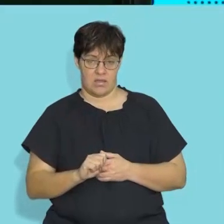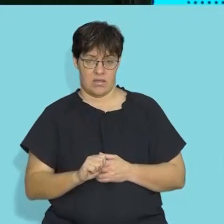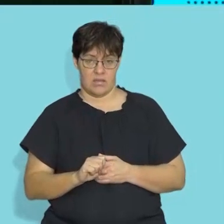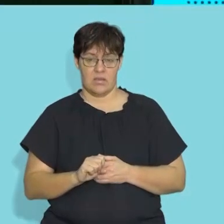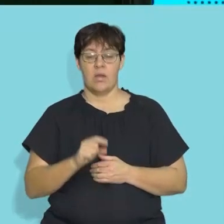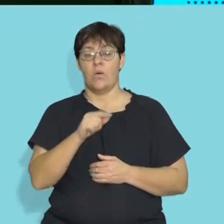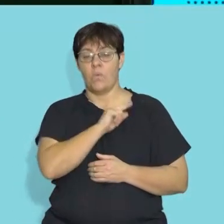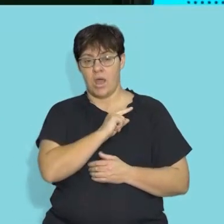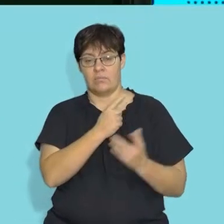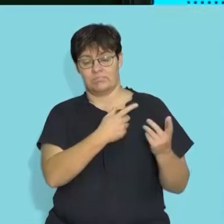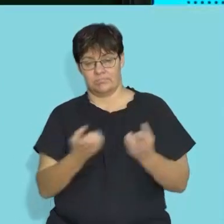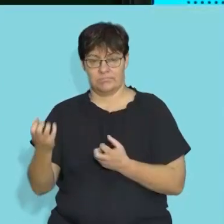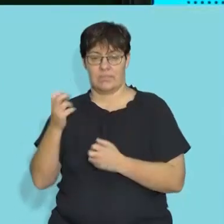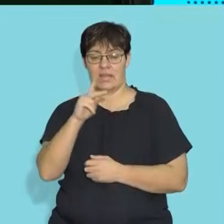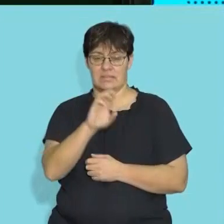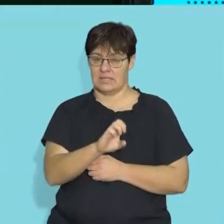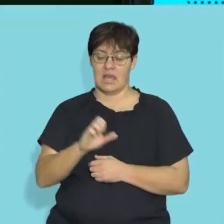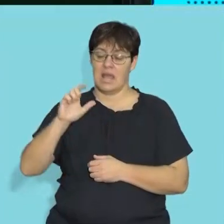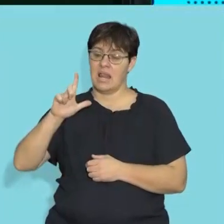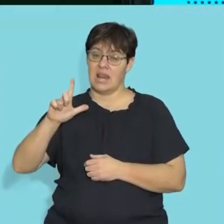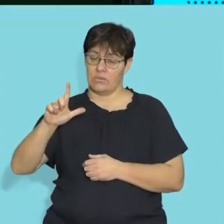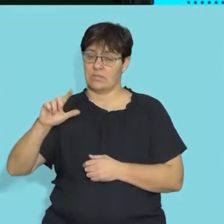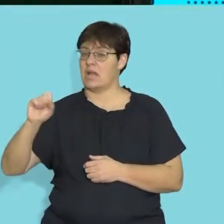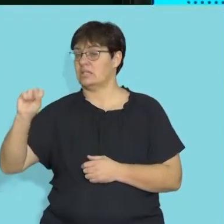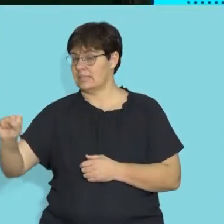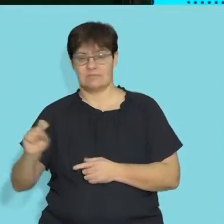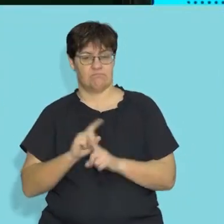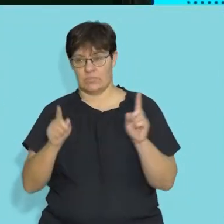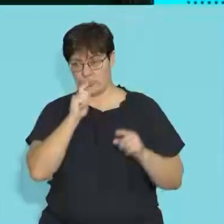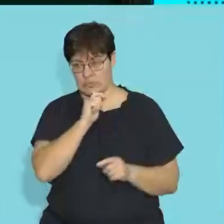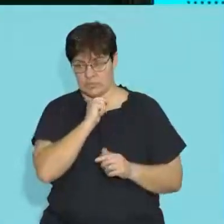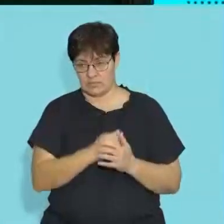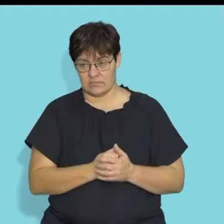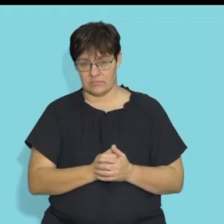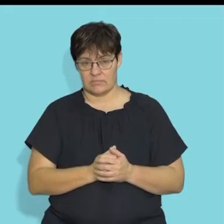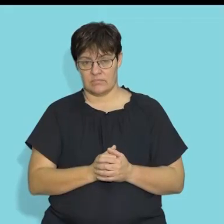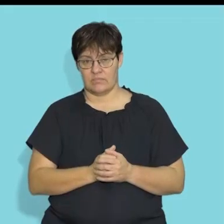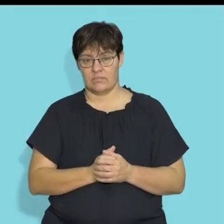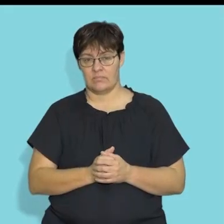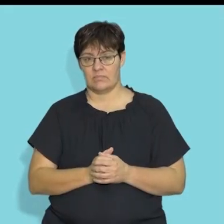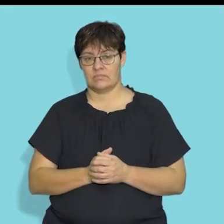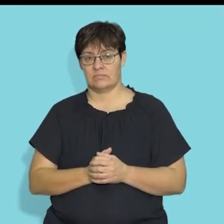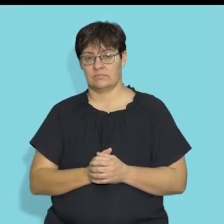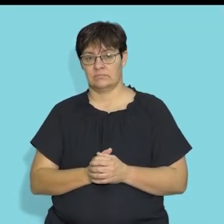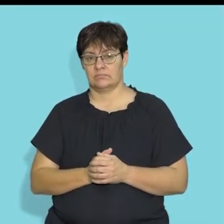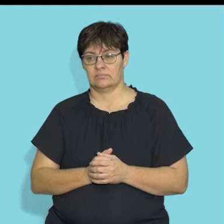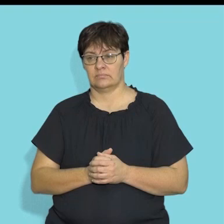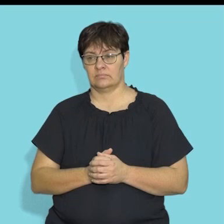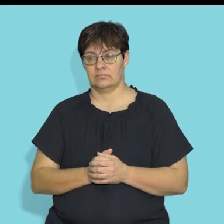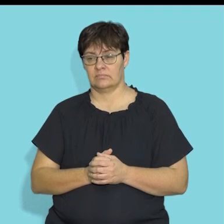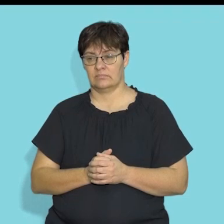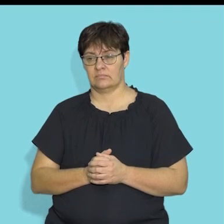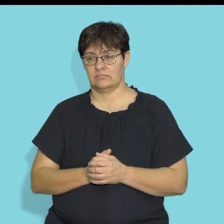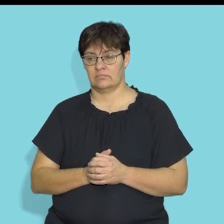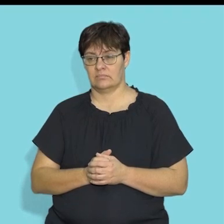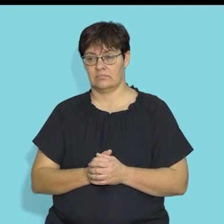when we work out the Kc. We do not use liquids and solids. Back to what we're doing, I would